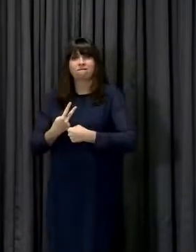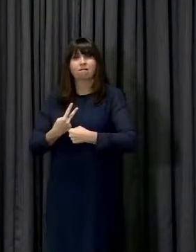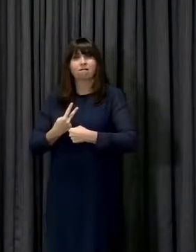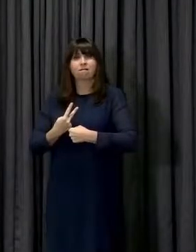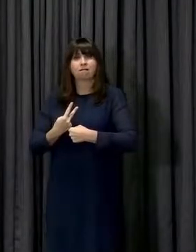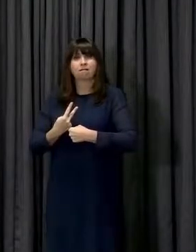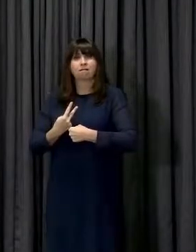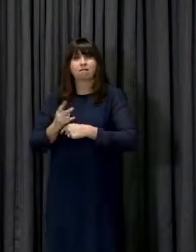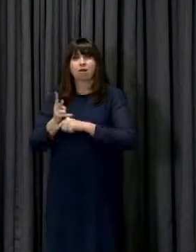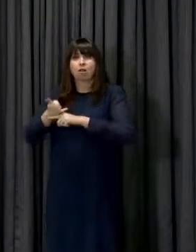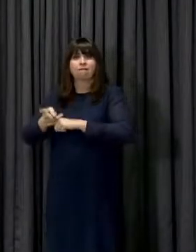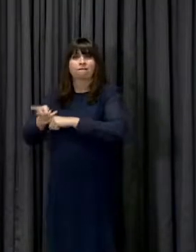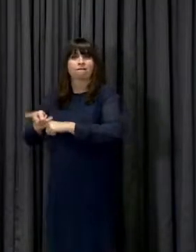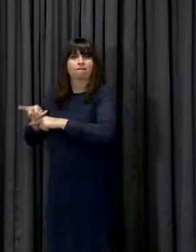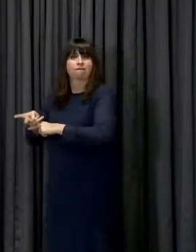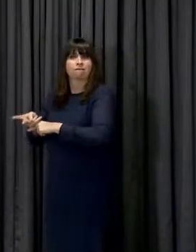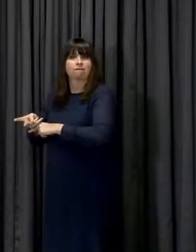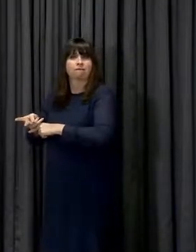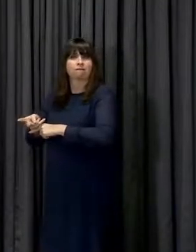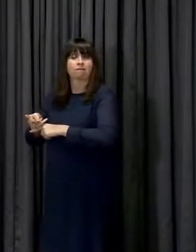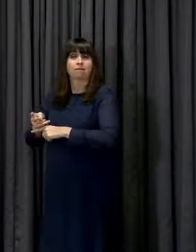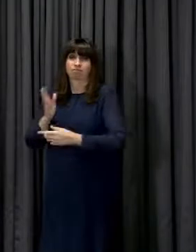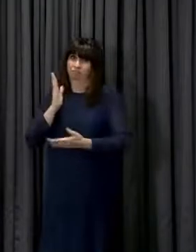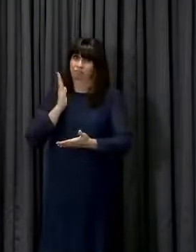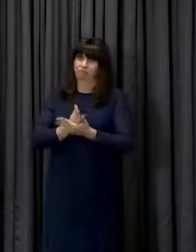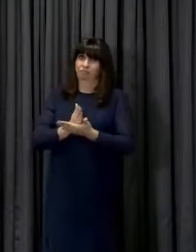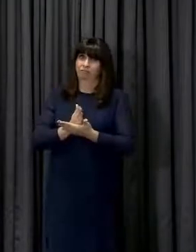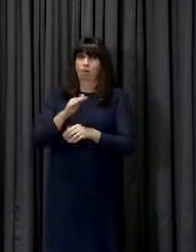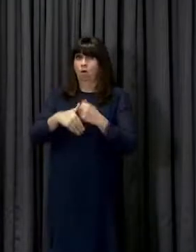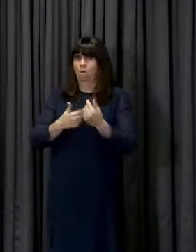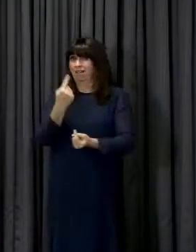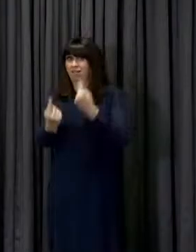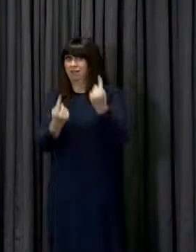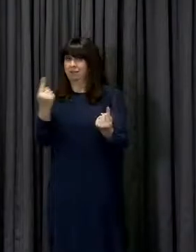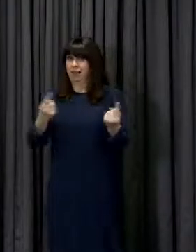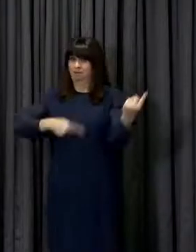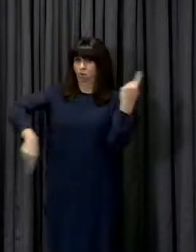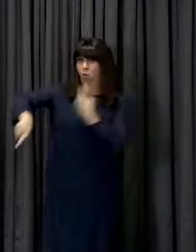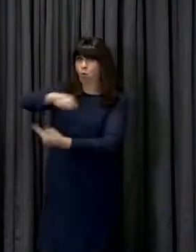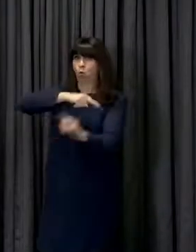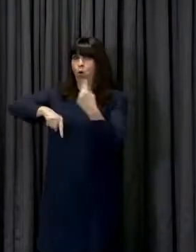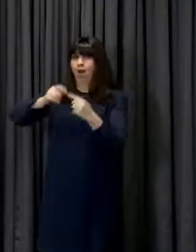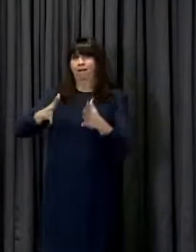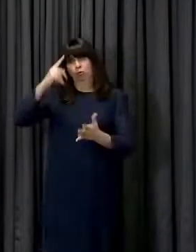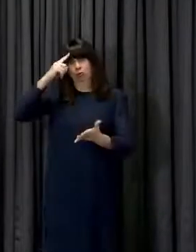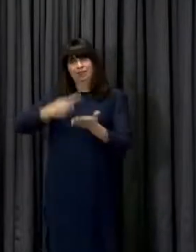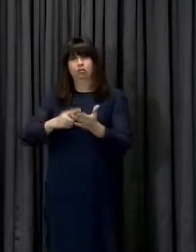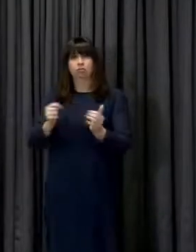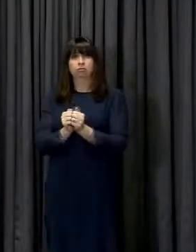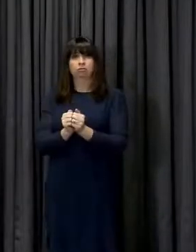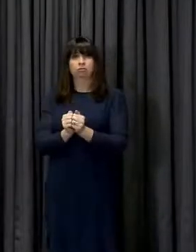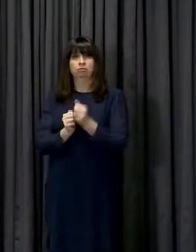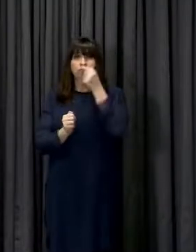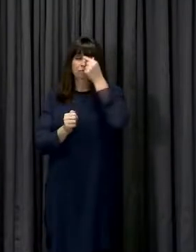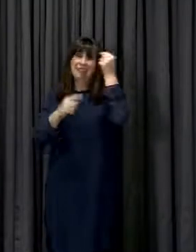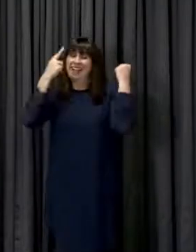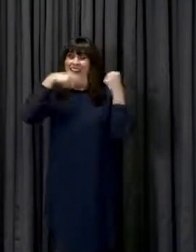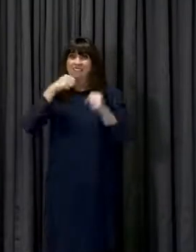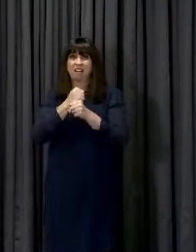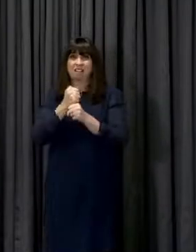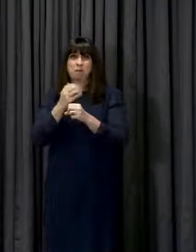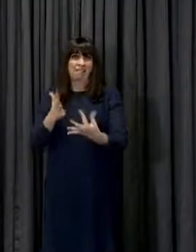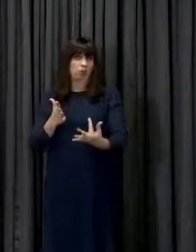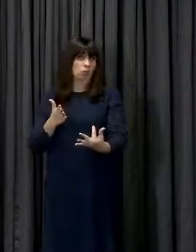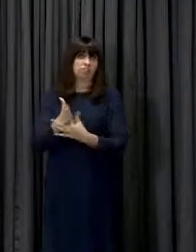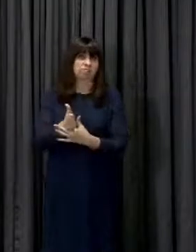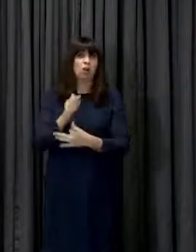can only take us so far. It's then about the choices that we all make. If we need to act further, then we will do, because